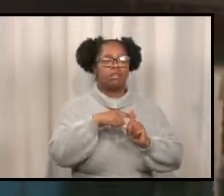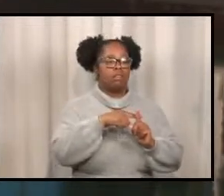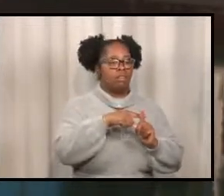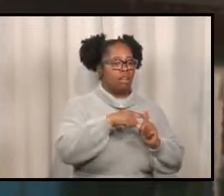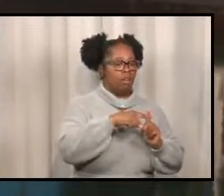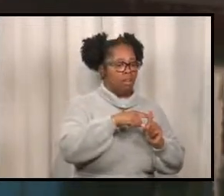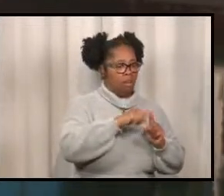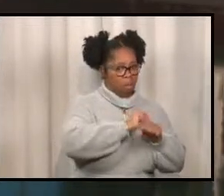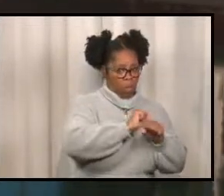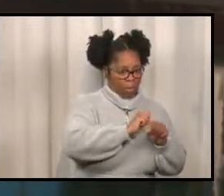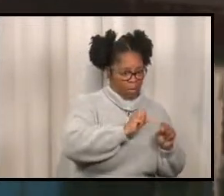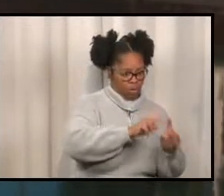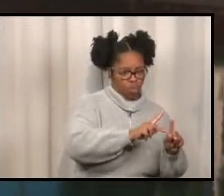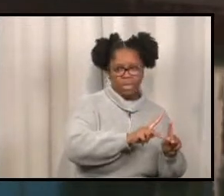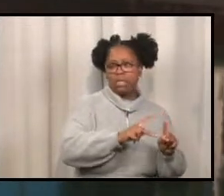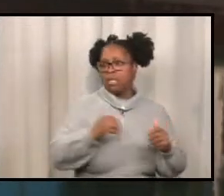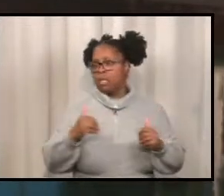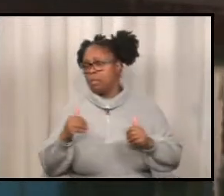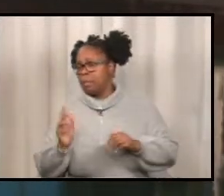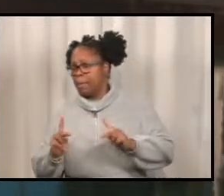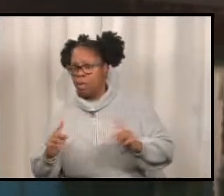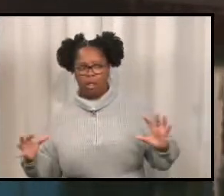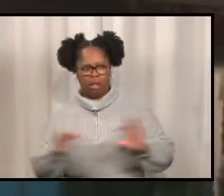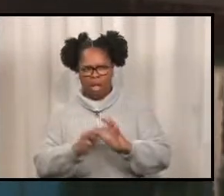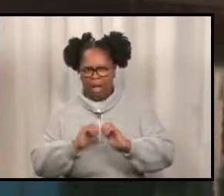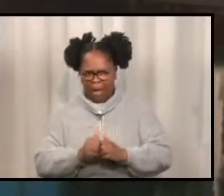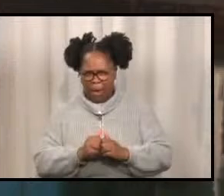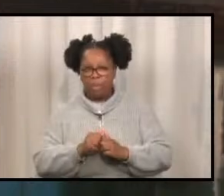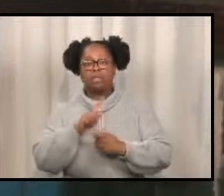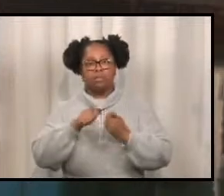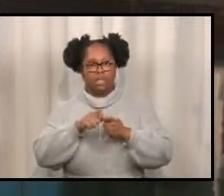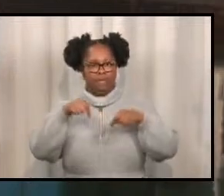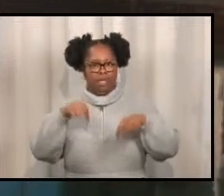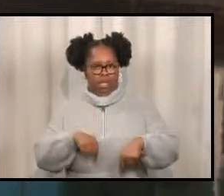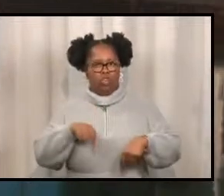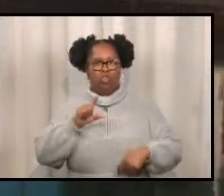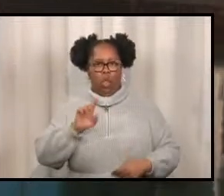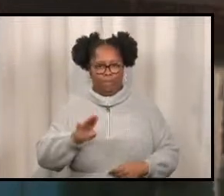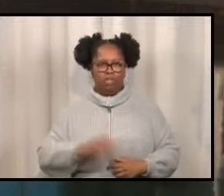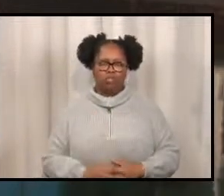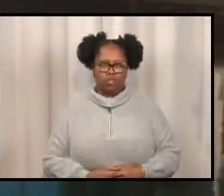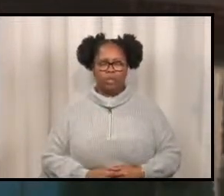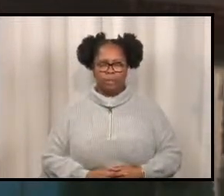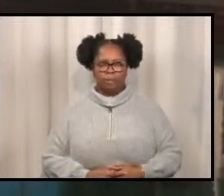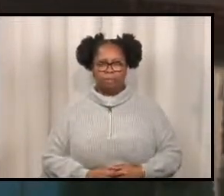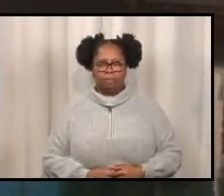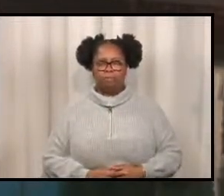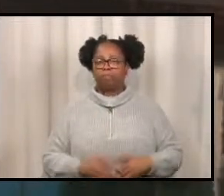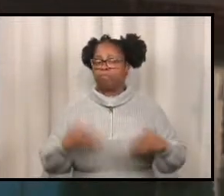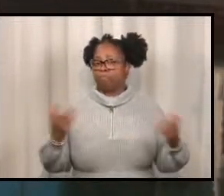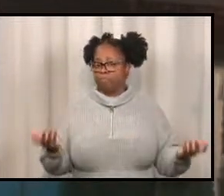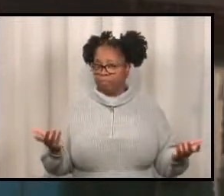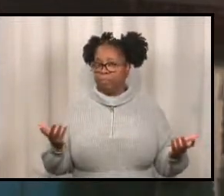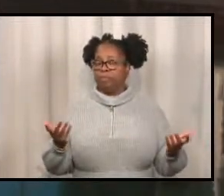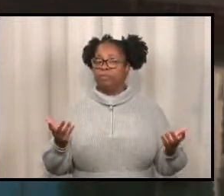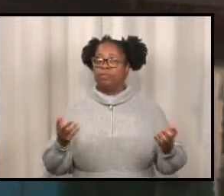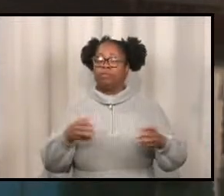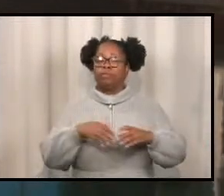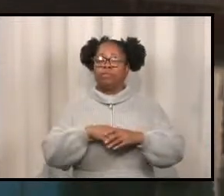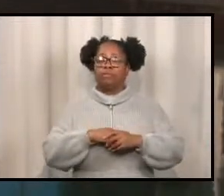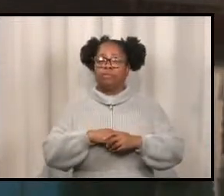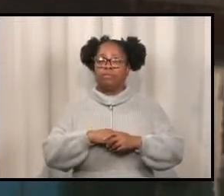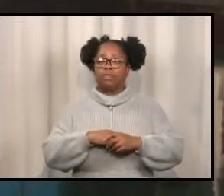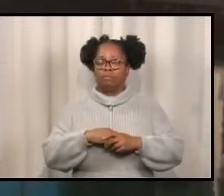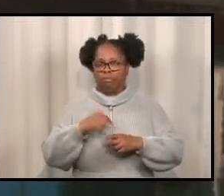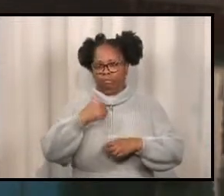employment opportunities in public service and more specifically here in the city. So as a practitioner in